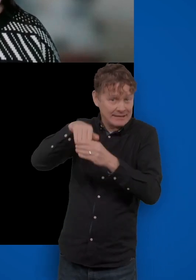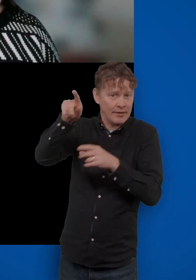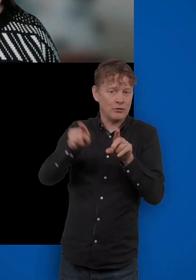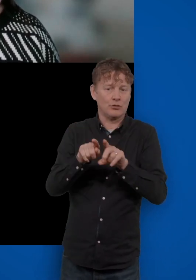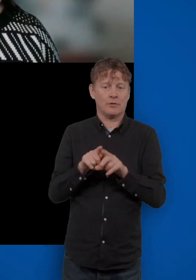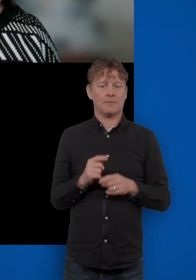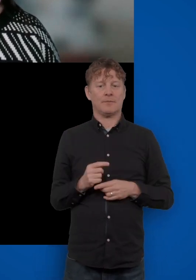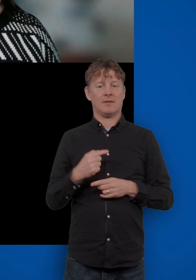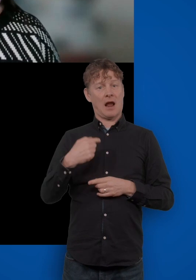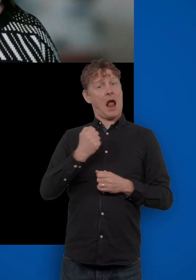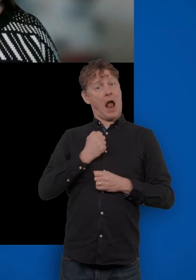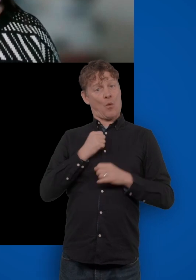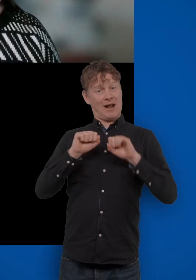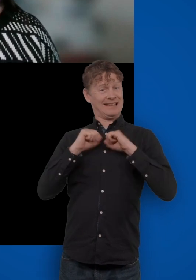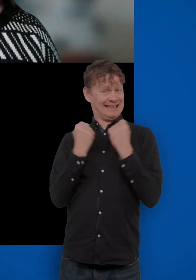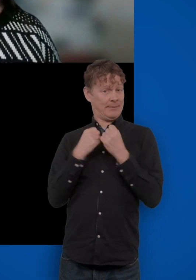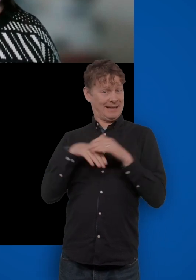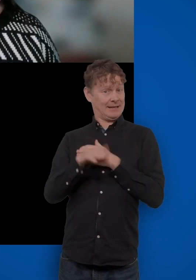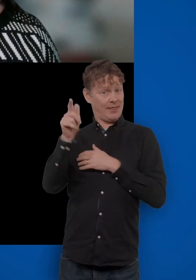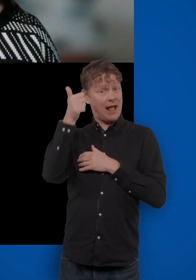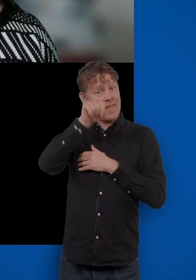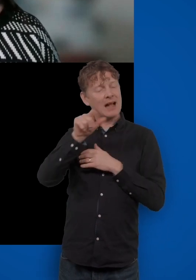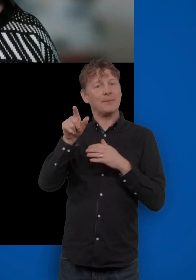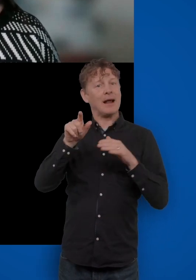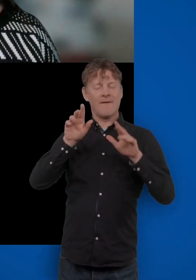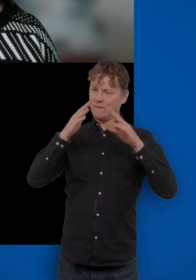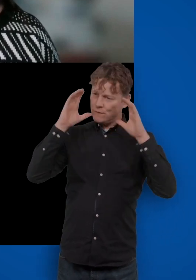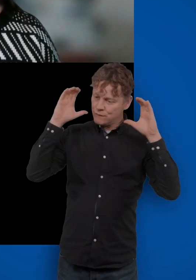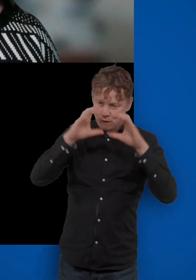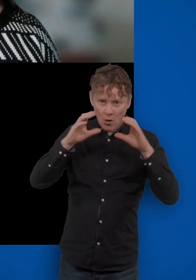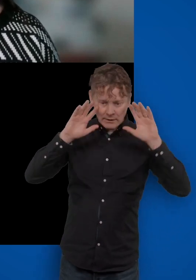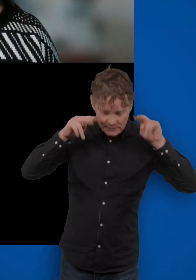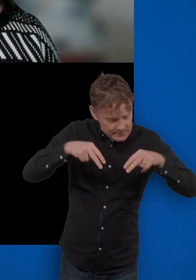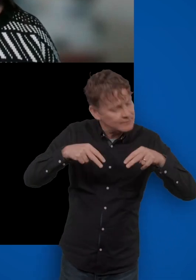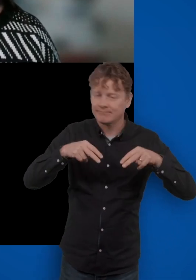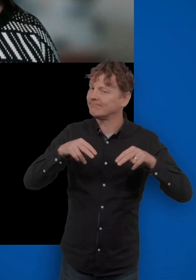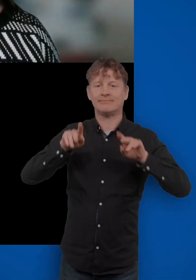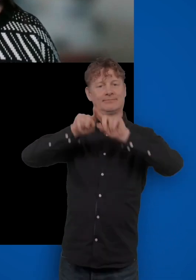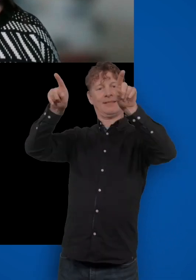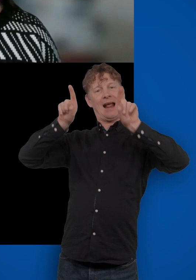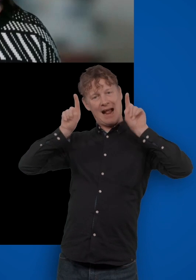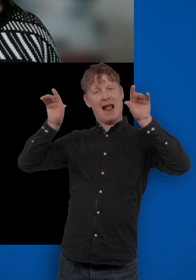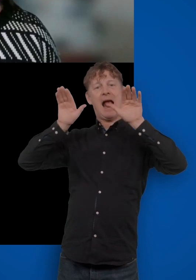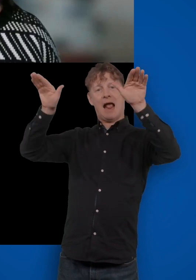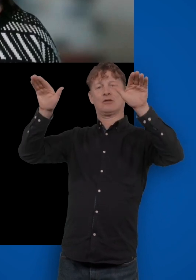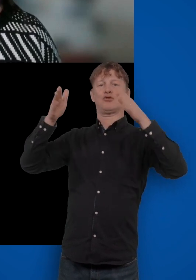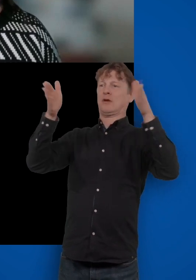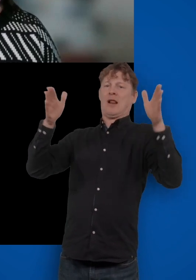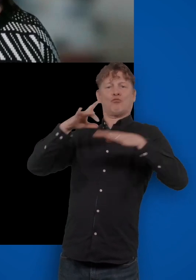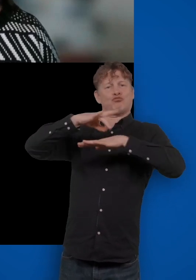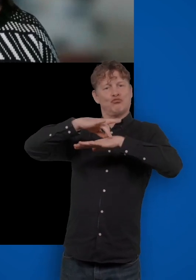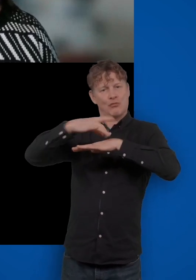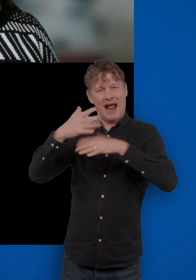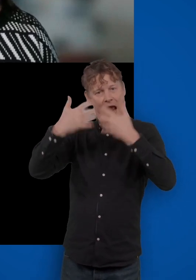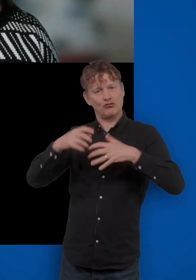our D&I team at the Academy is very, very externally focused. So really our target is the engineering profession